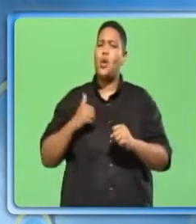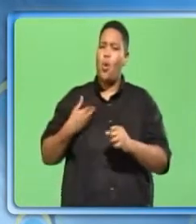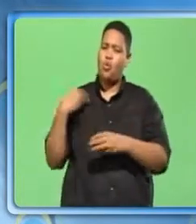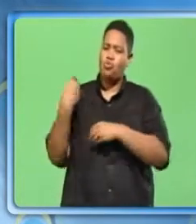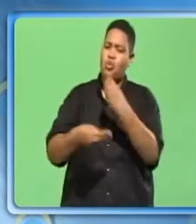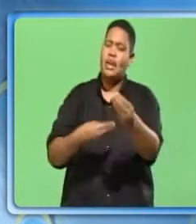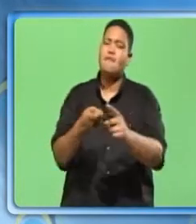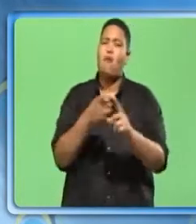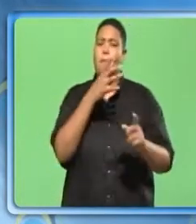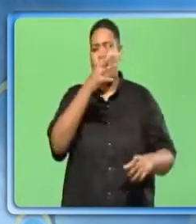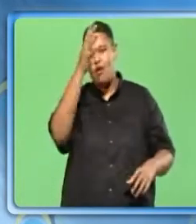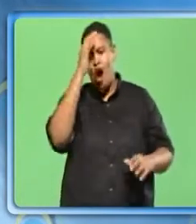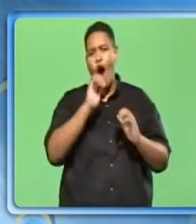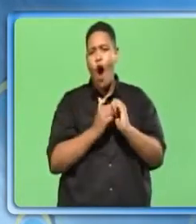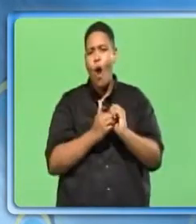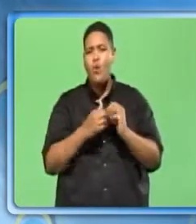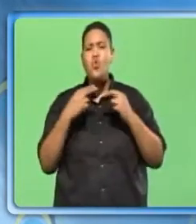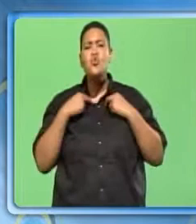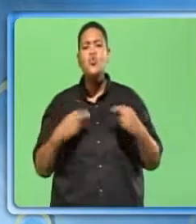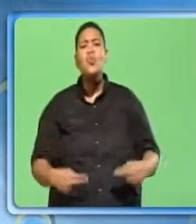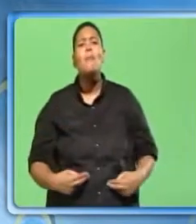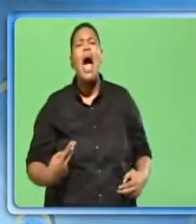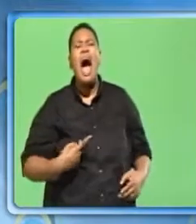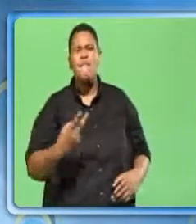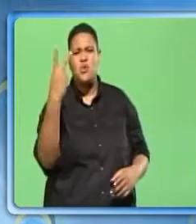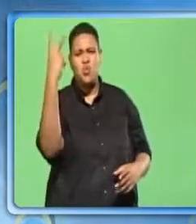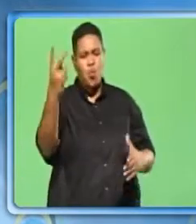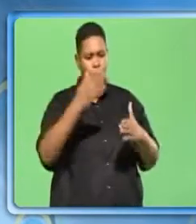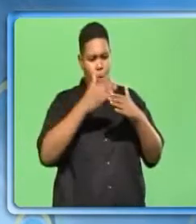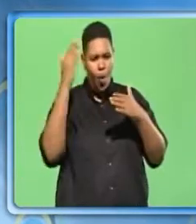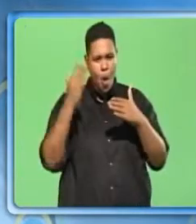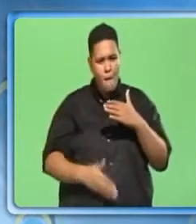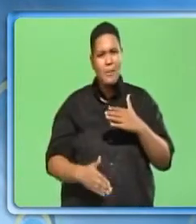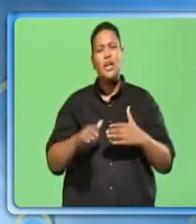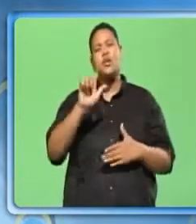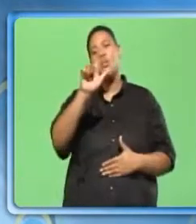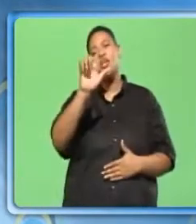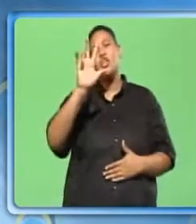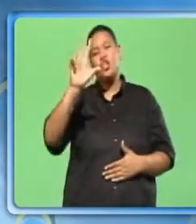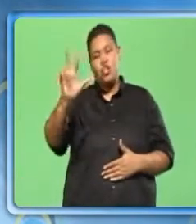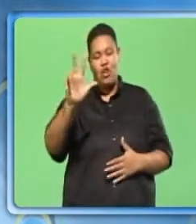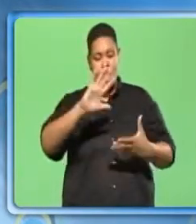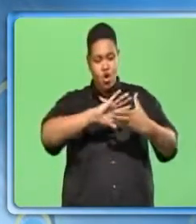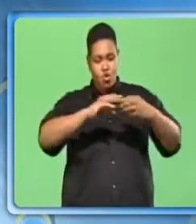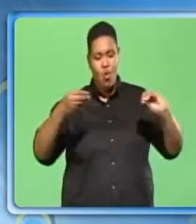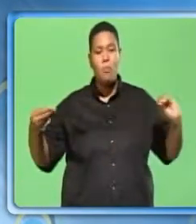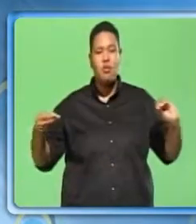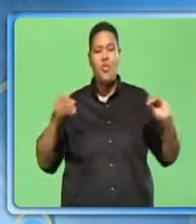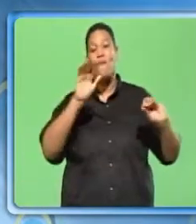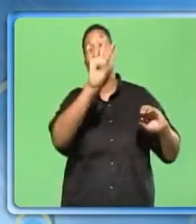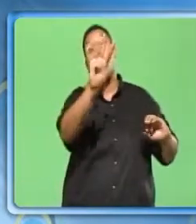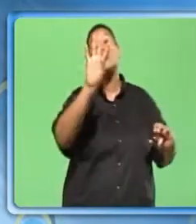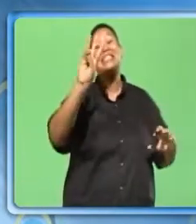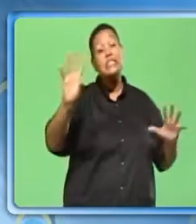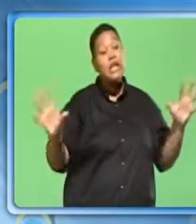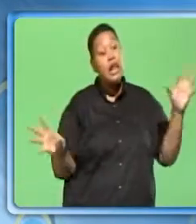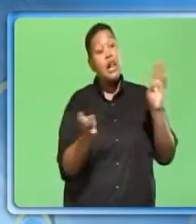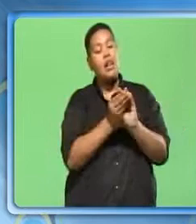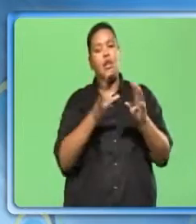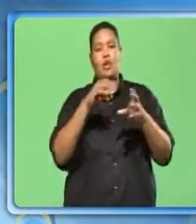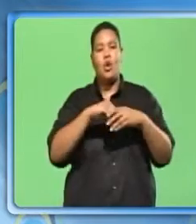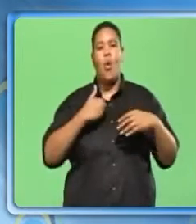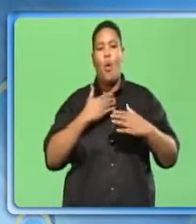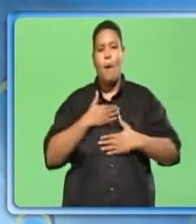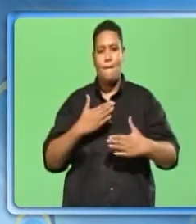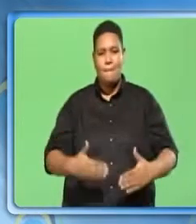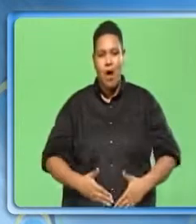our parents? Humans have two complete sets of 23 chromosomes, that is, 46 in all of our body